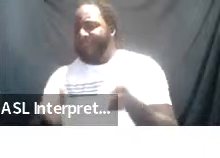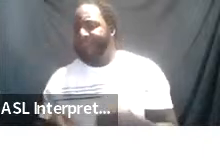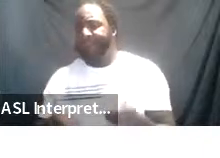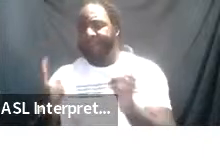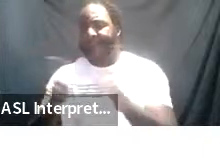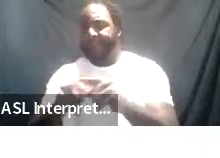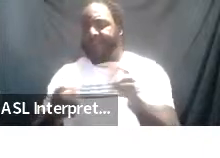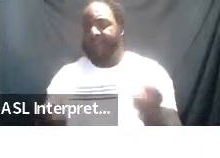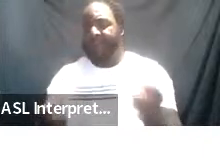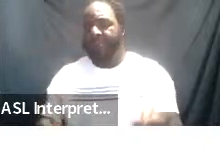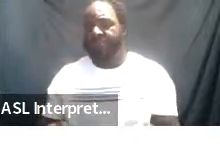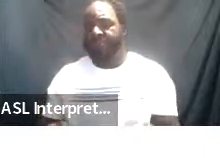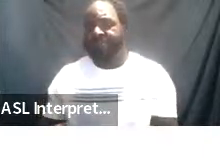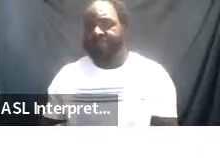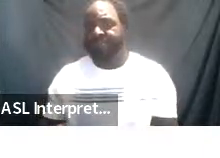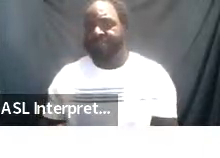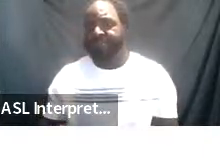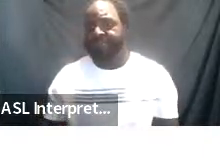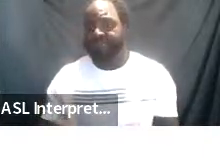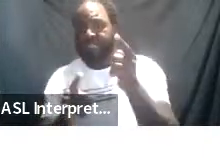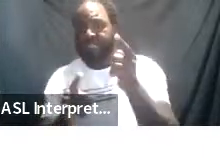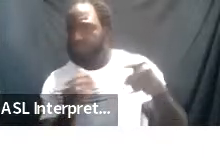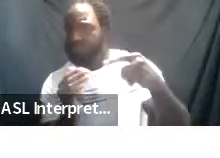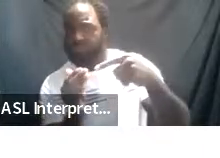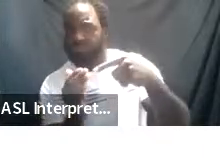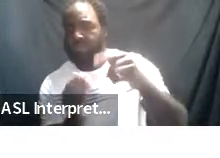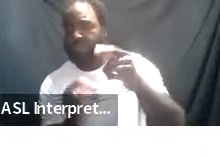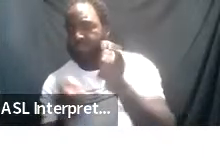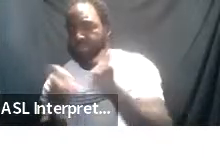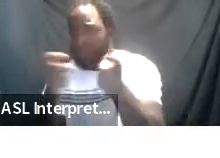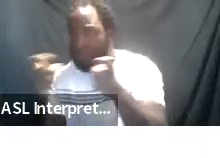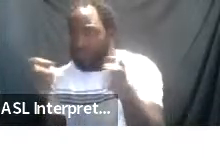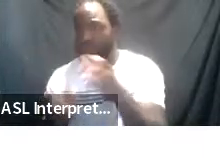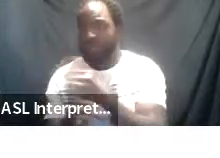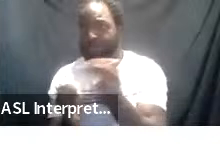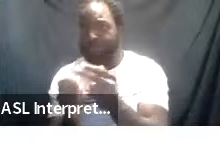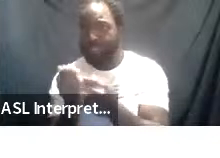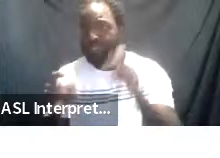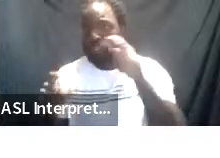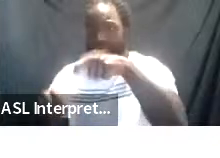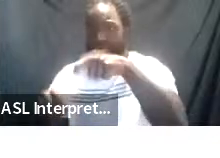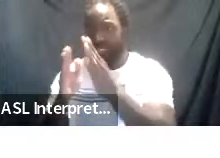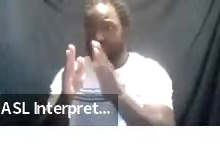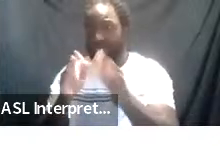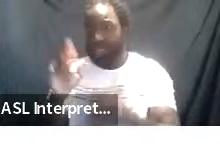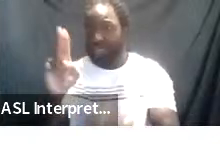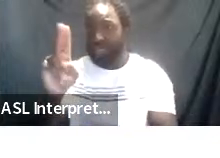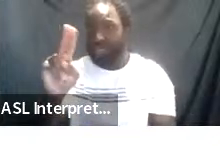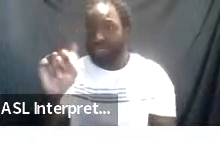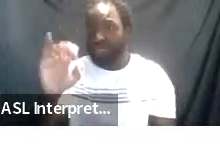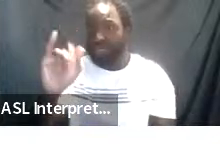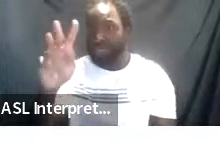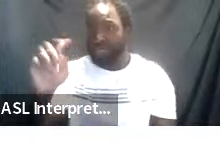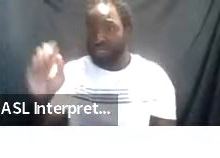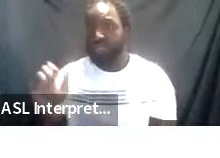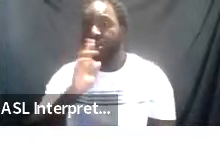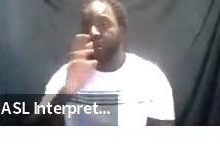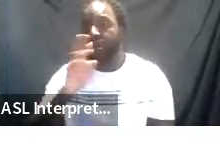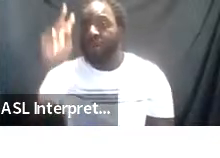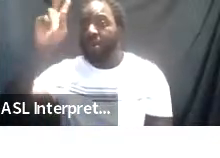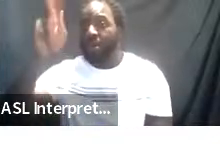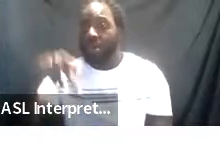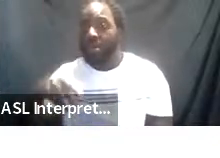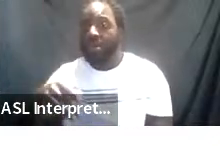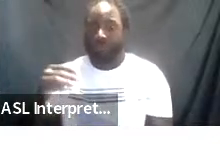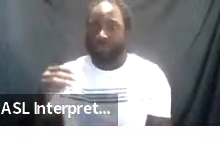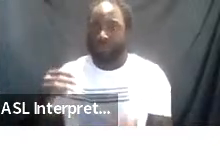to regulate and make sure that these units are up to par, and